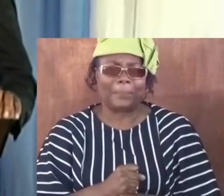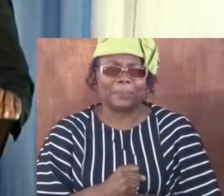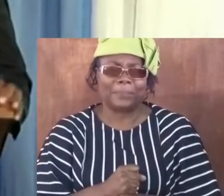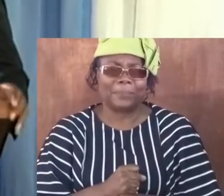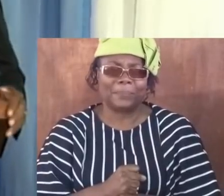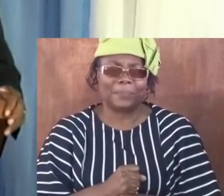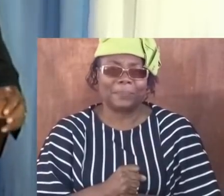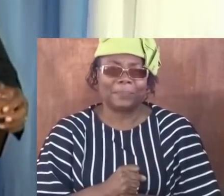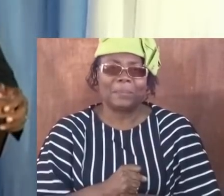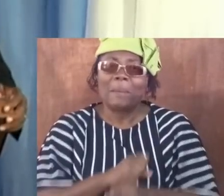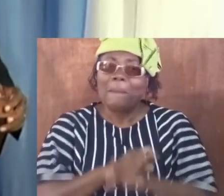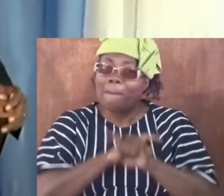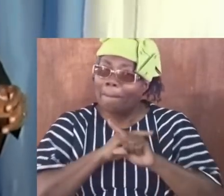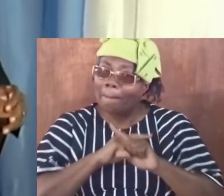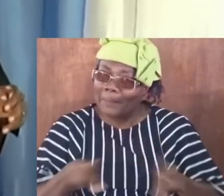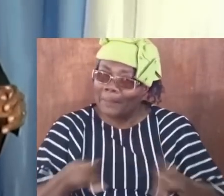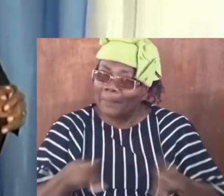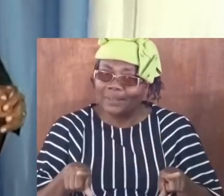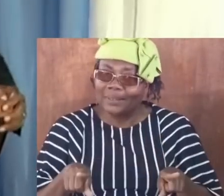But